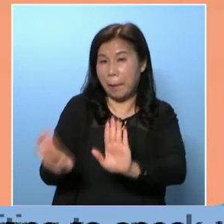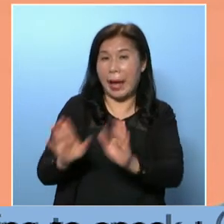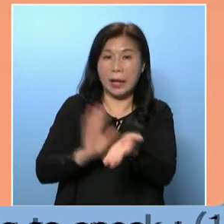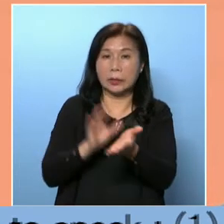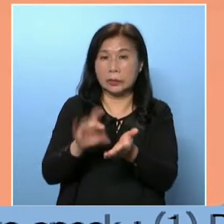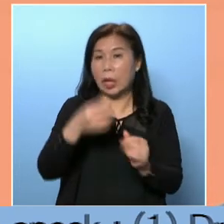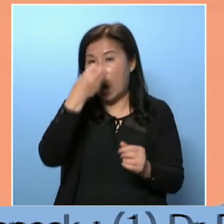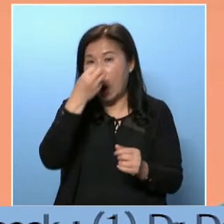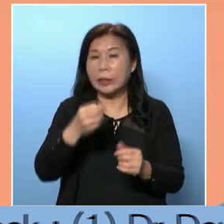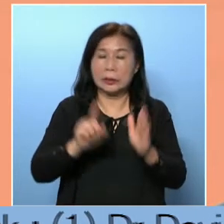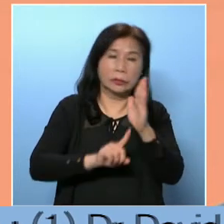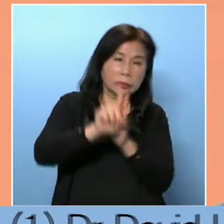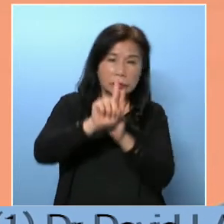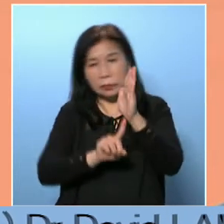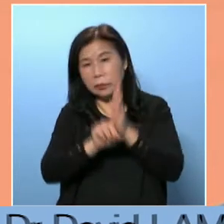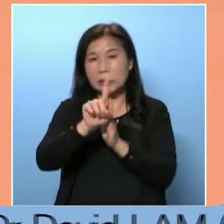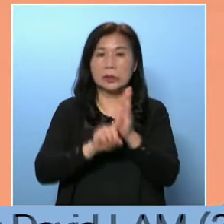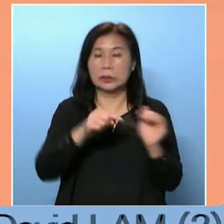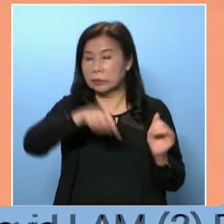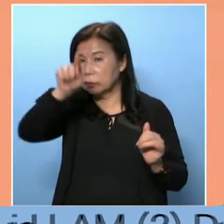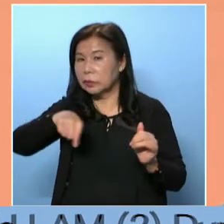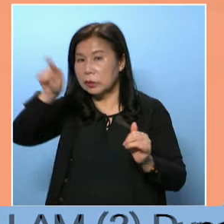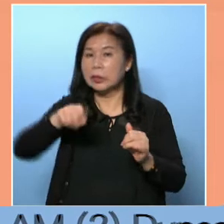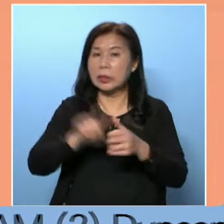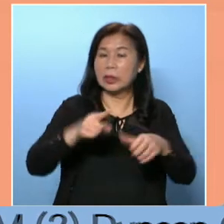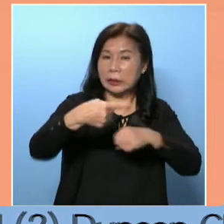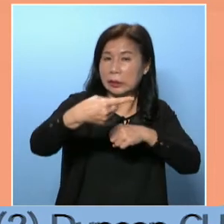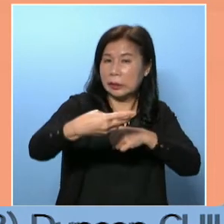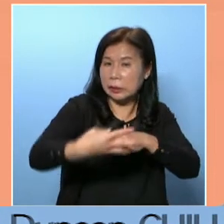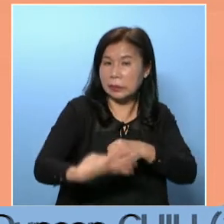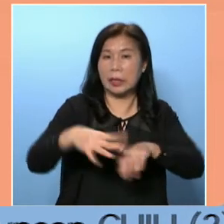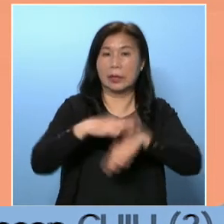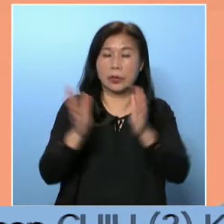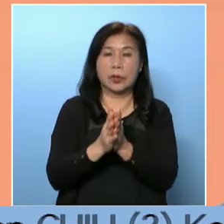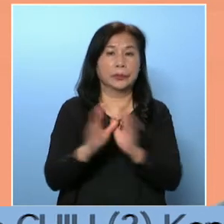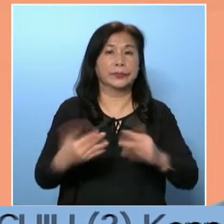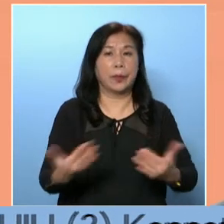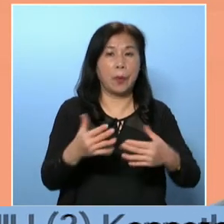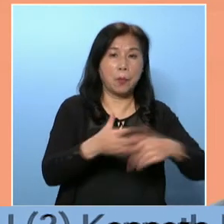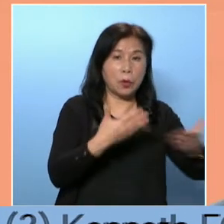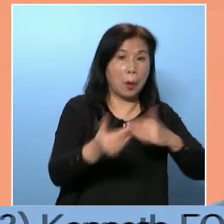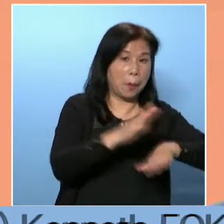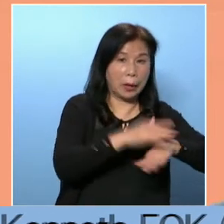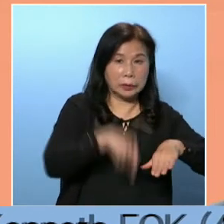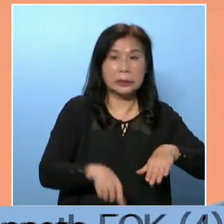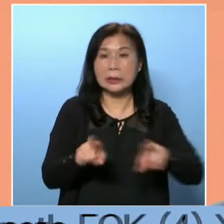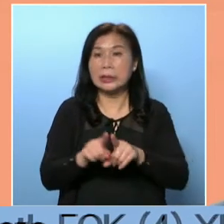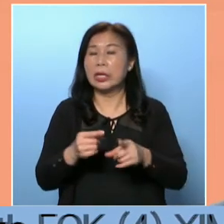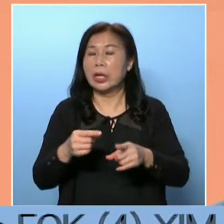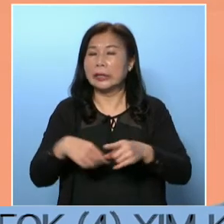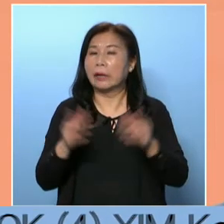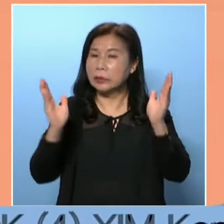In this COVID journey over 2 years, and Hong Kong has been through up and downs, we overcome four waves of outbreak,